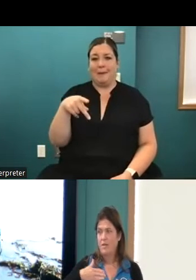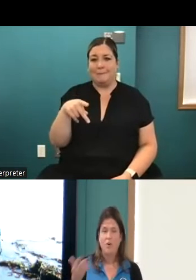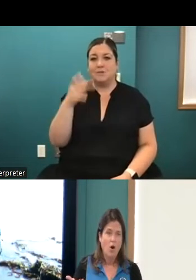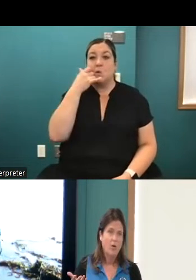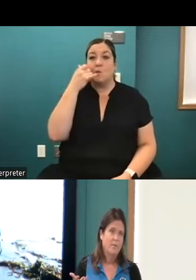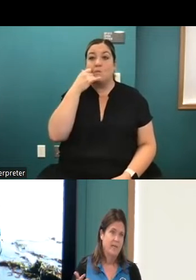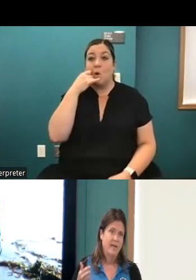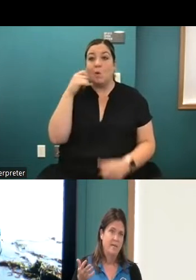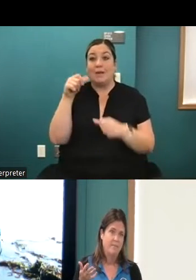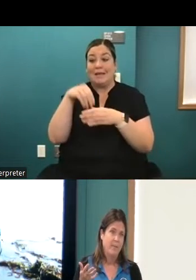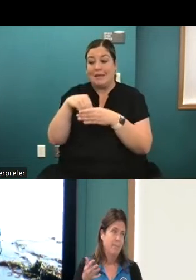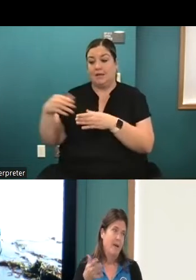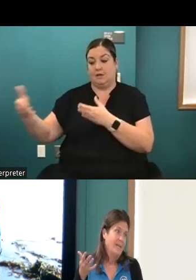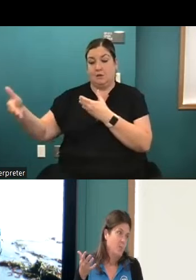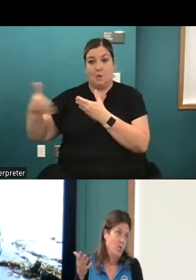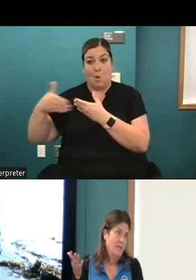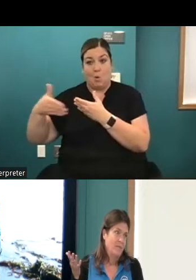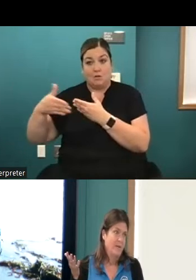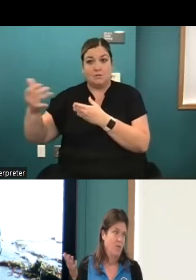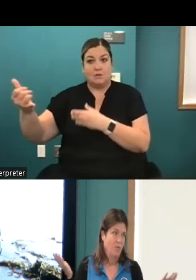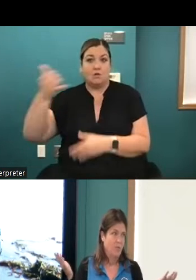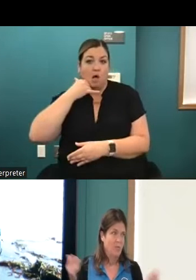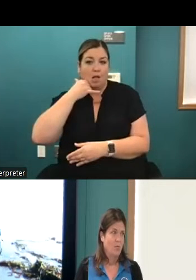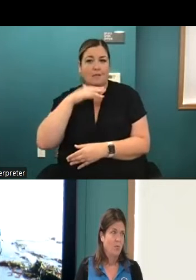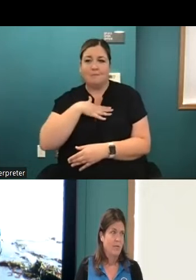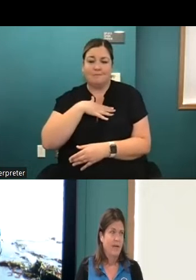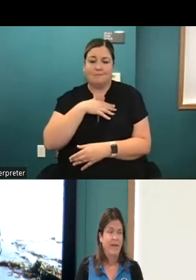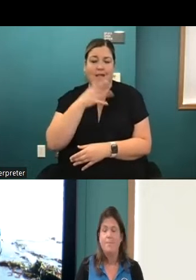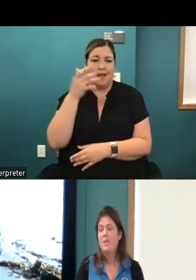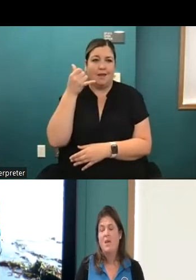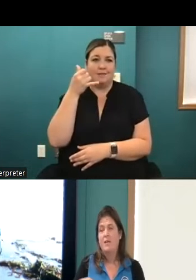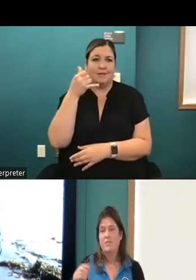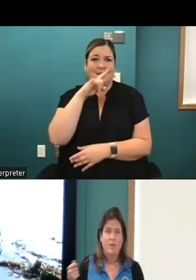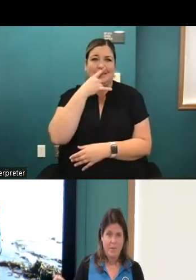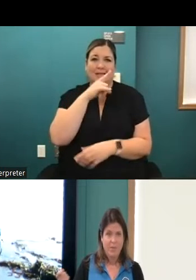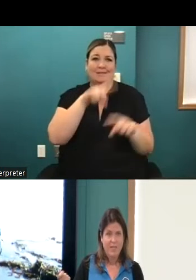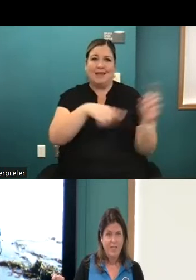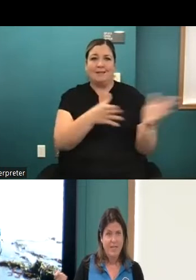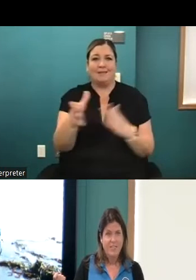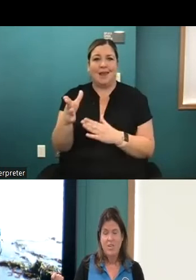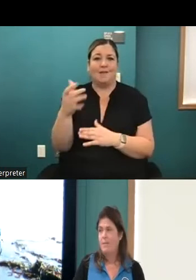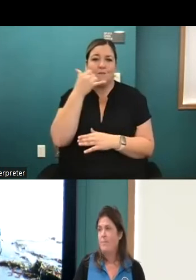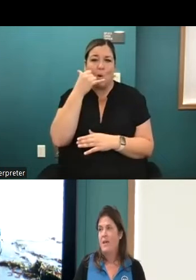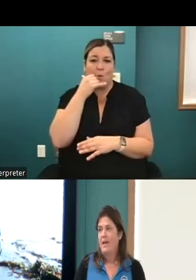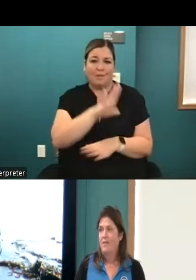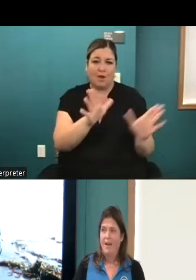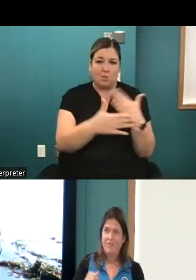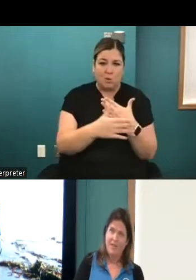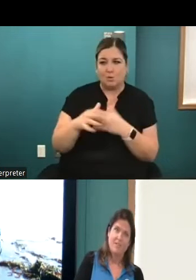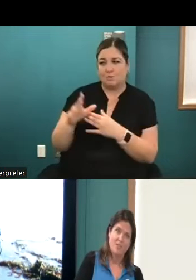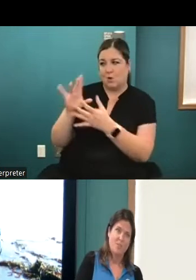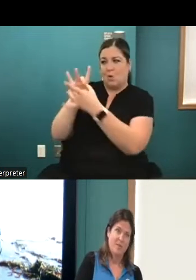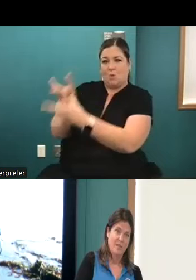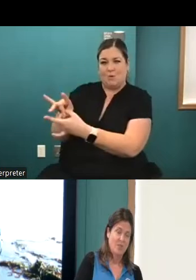range, if a call comes in, like my kids, we don't let them take their phones to their rooms at night. And so they would be plugged in the kitchen. And if